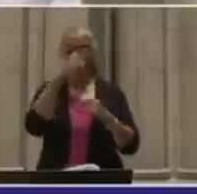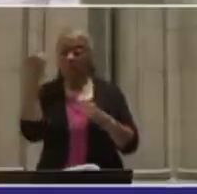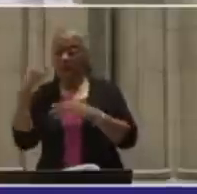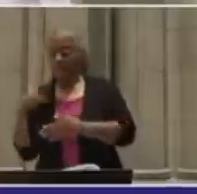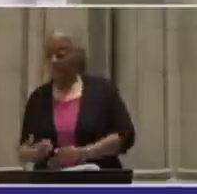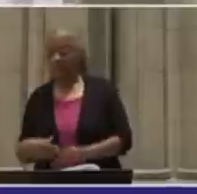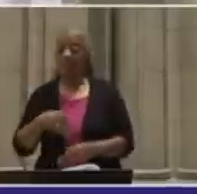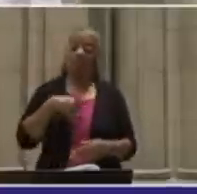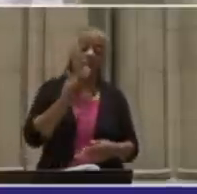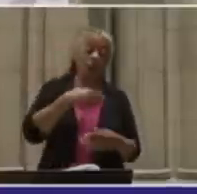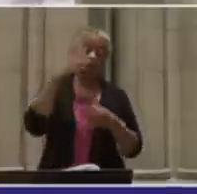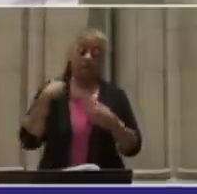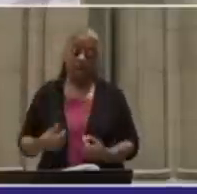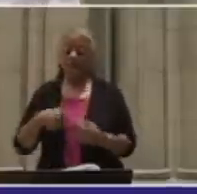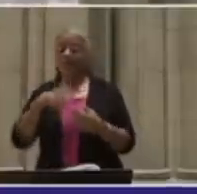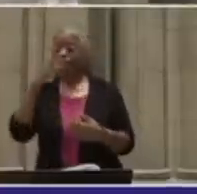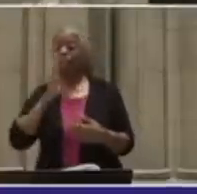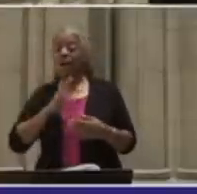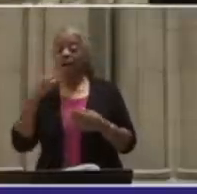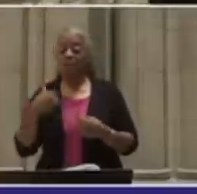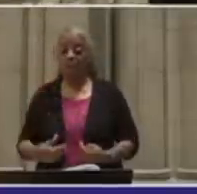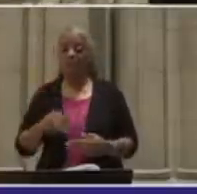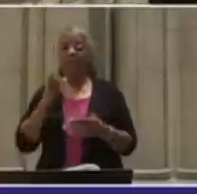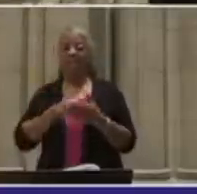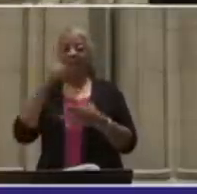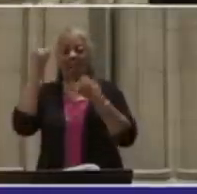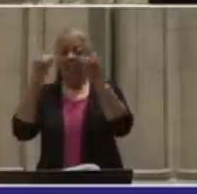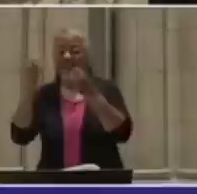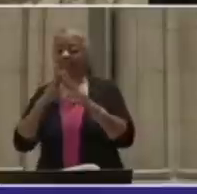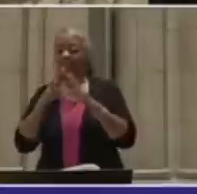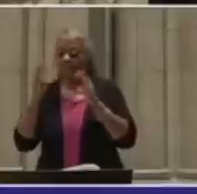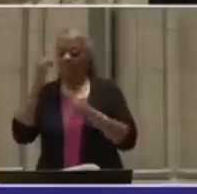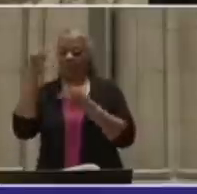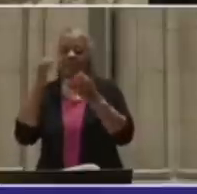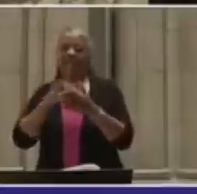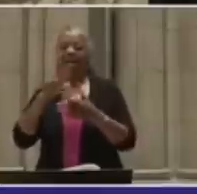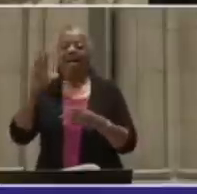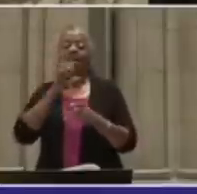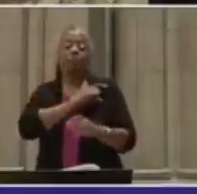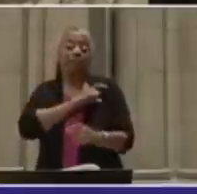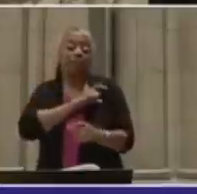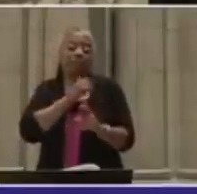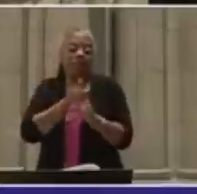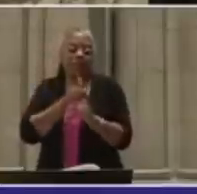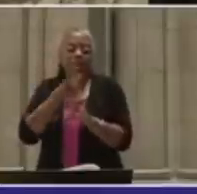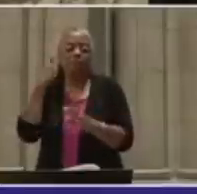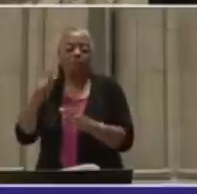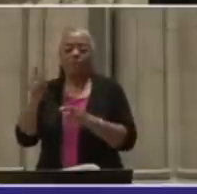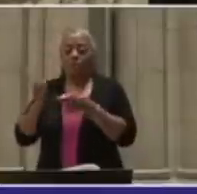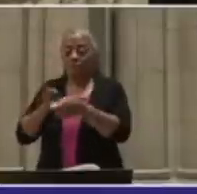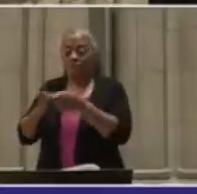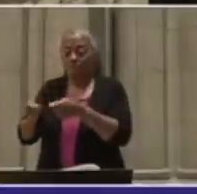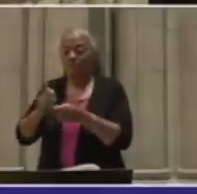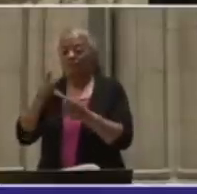bodies and brown bodies. Hence this idea, this very idea, that policing was to control